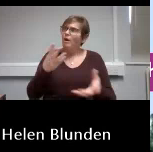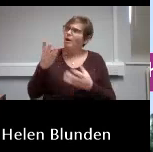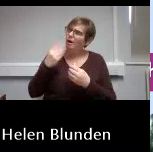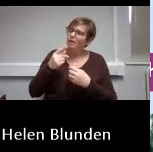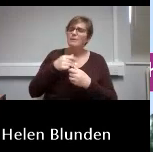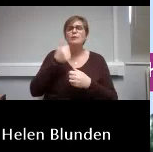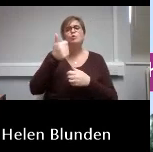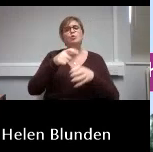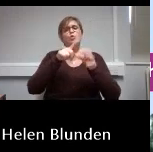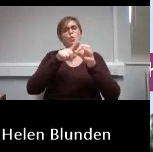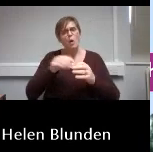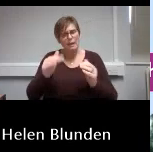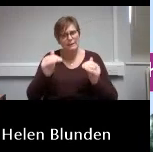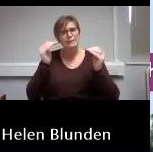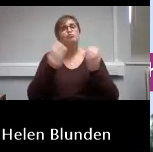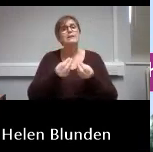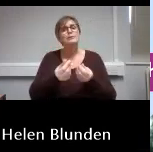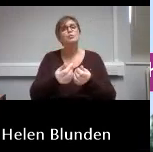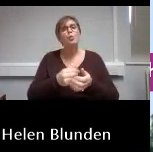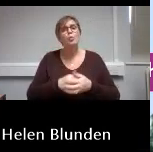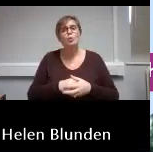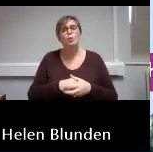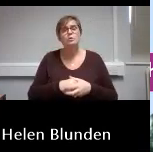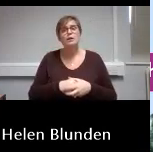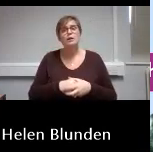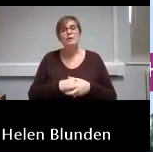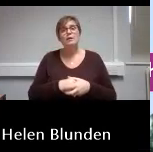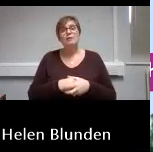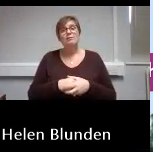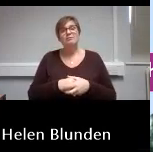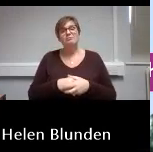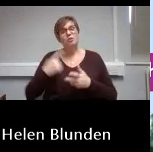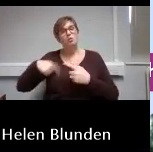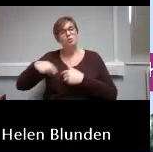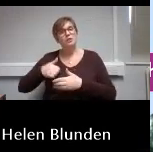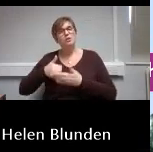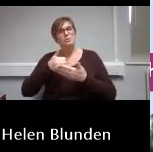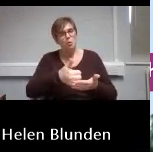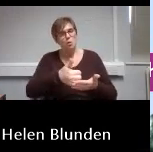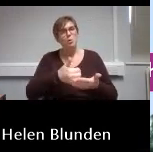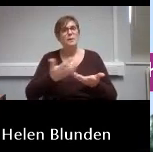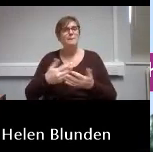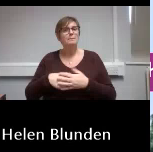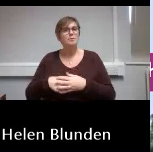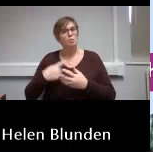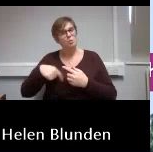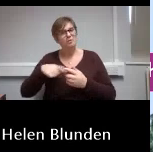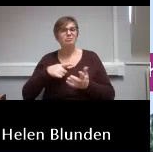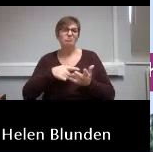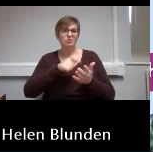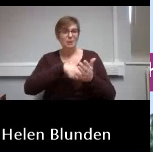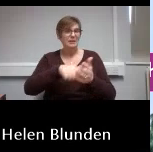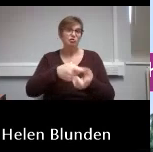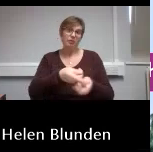good quality resources, that they're supported by our clinicians and our providers.